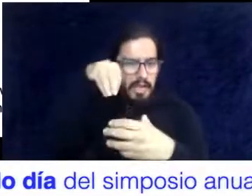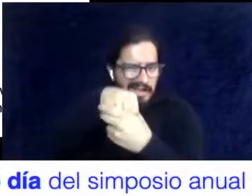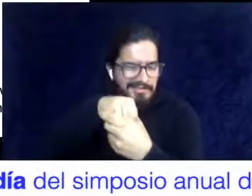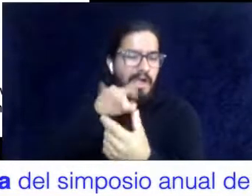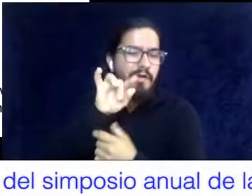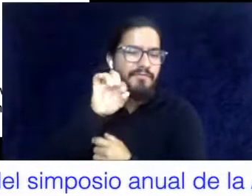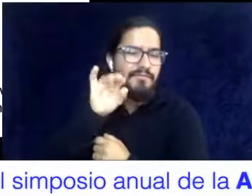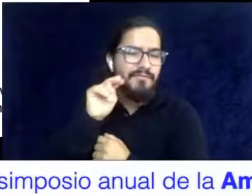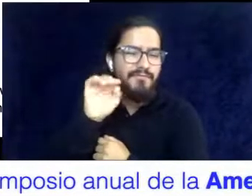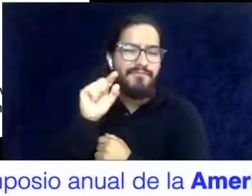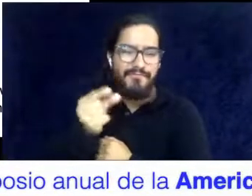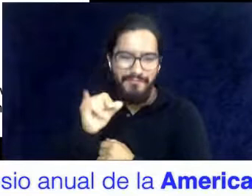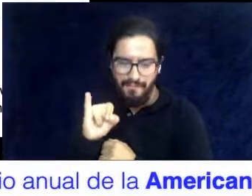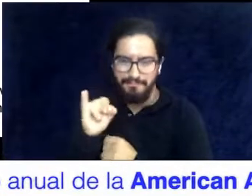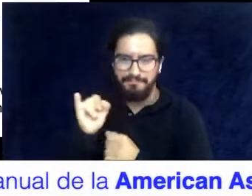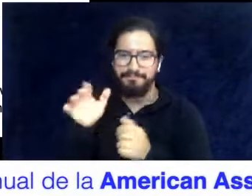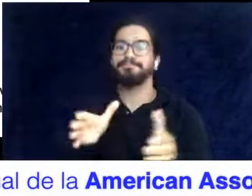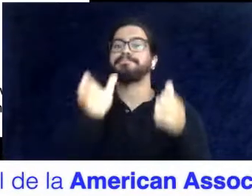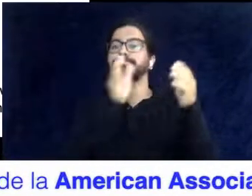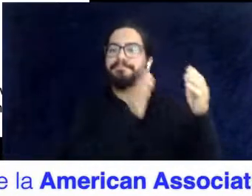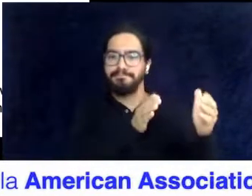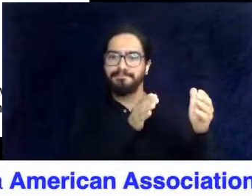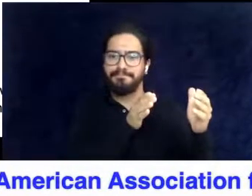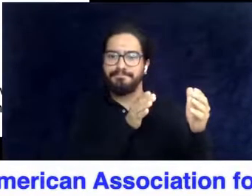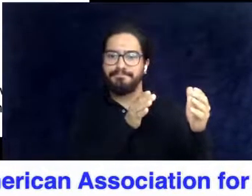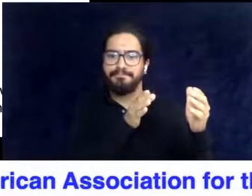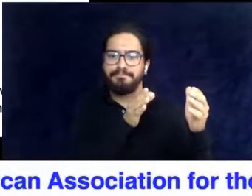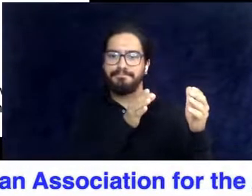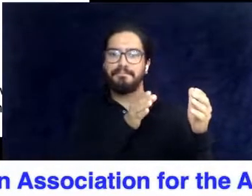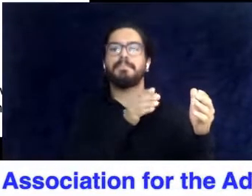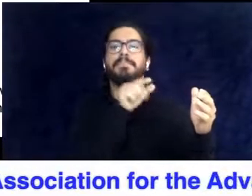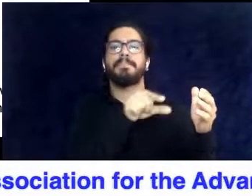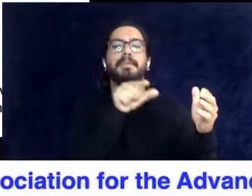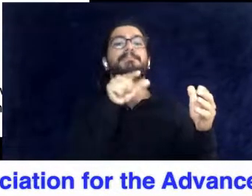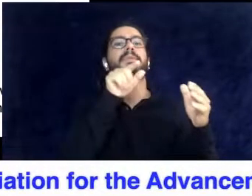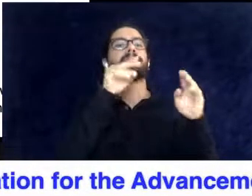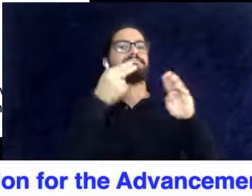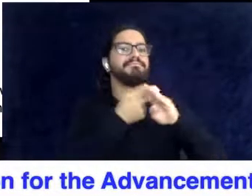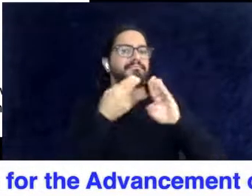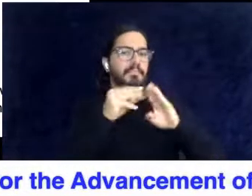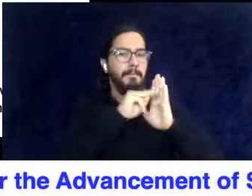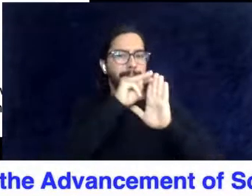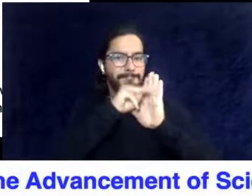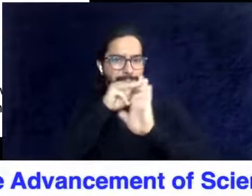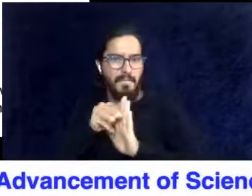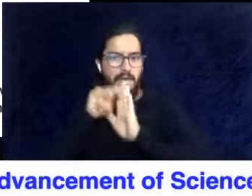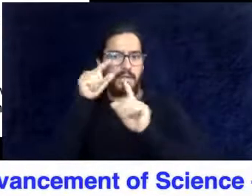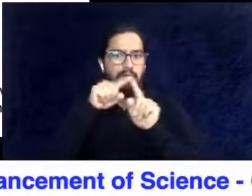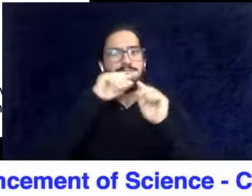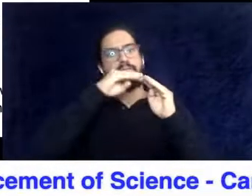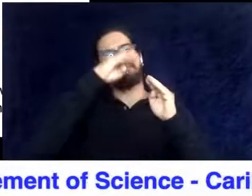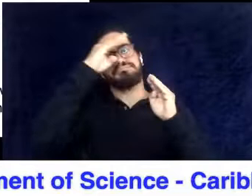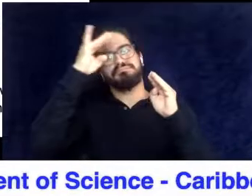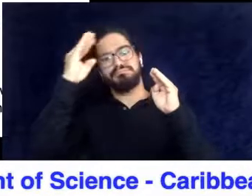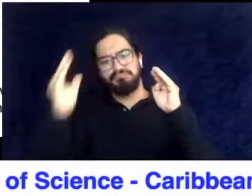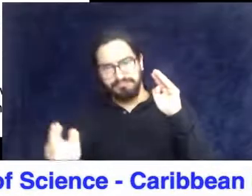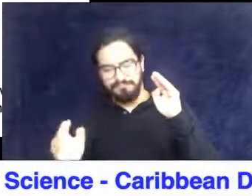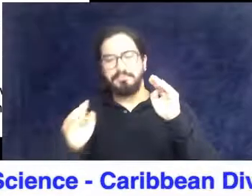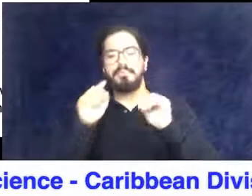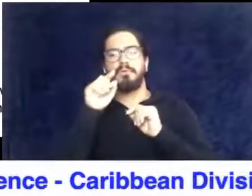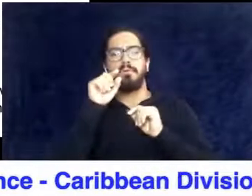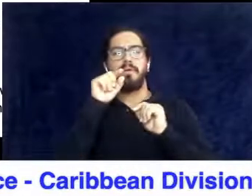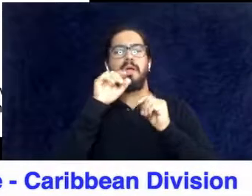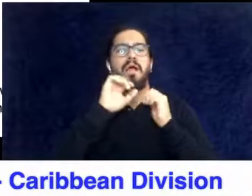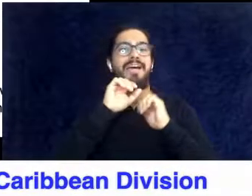base my prediction on an ecological model known as the intermediate disturbance hypothesis. And this is a hypothesis used to explain how